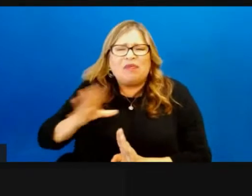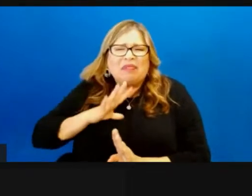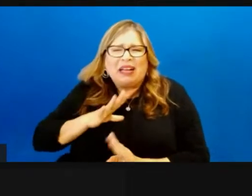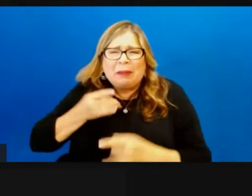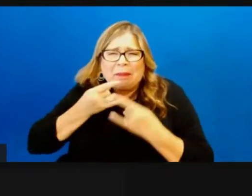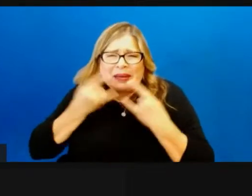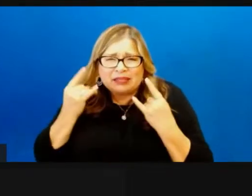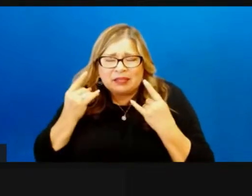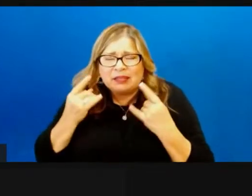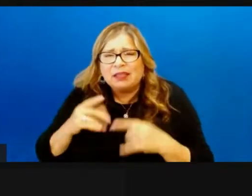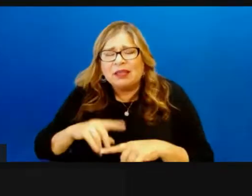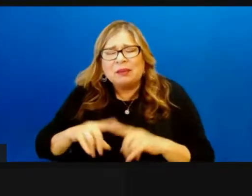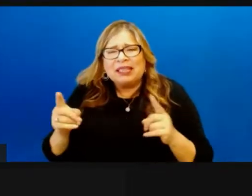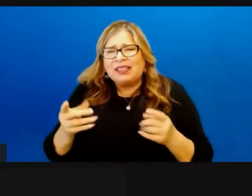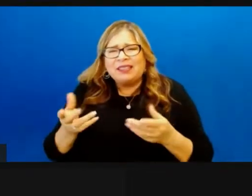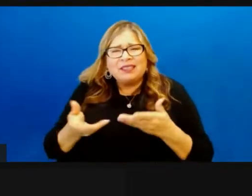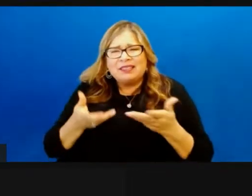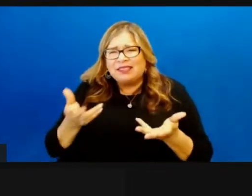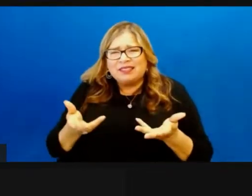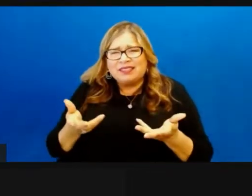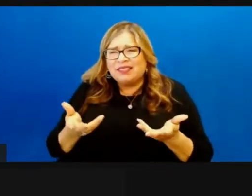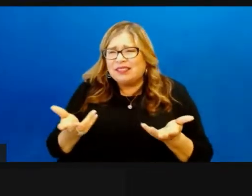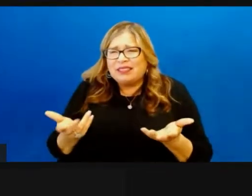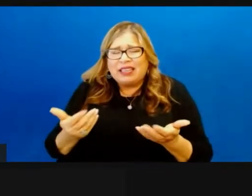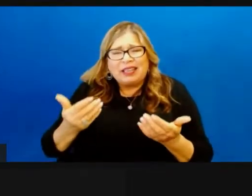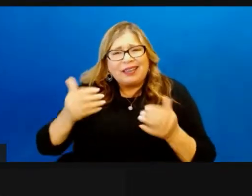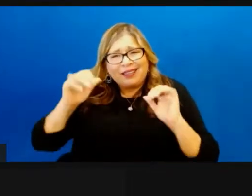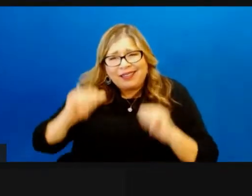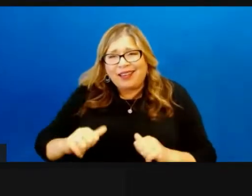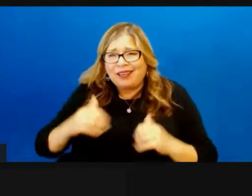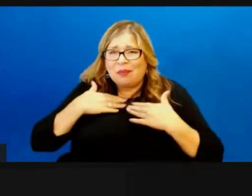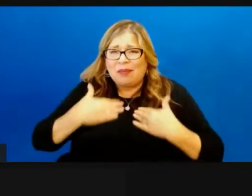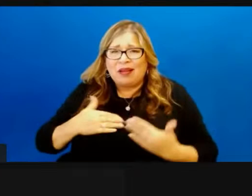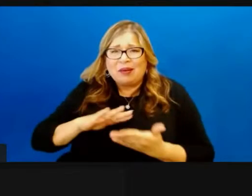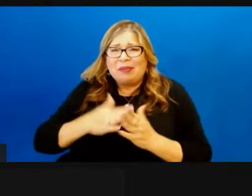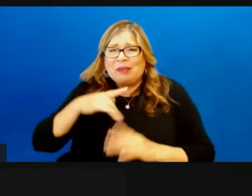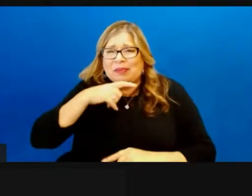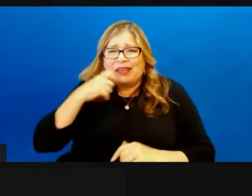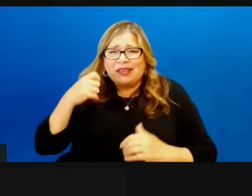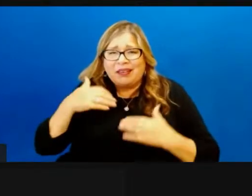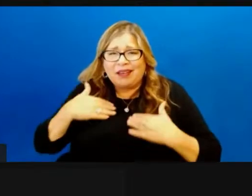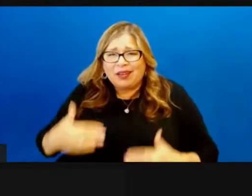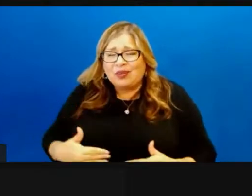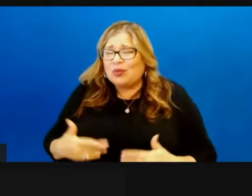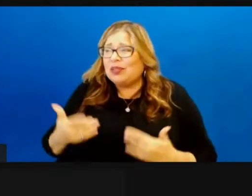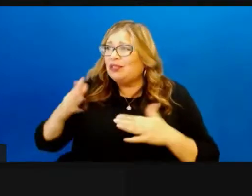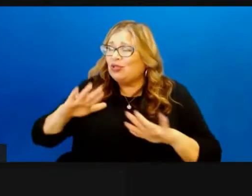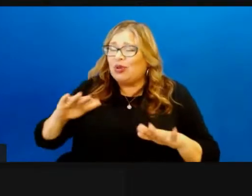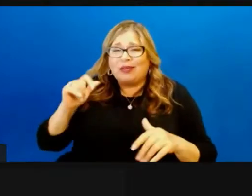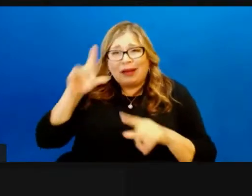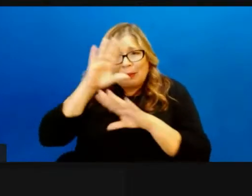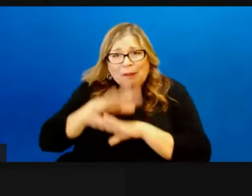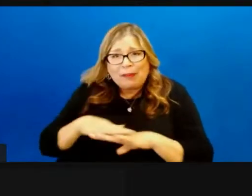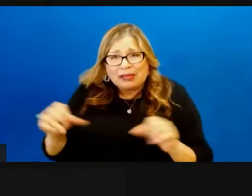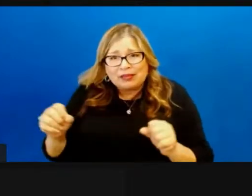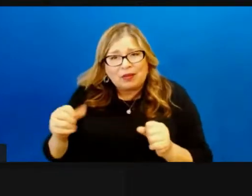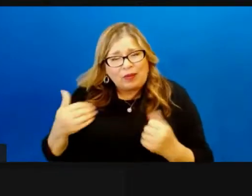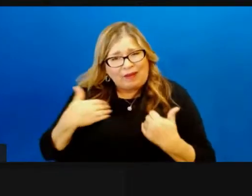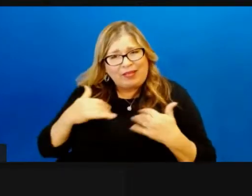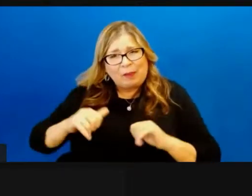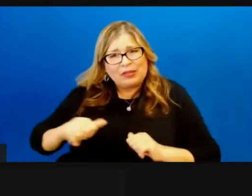is that potential for dehydration. There is that potential for a child to pass out. Yeah,